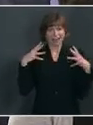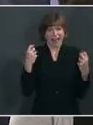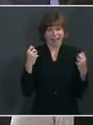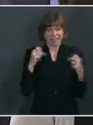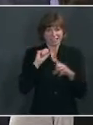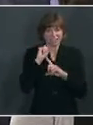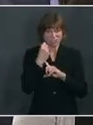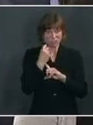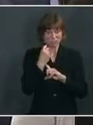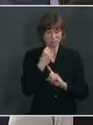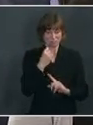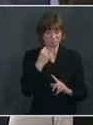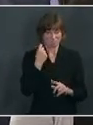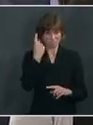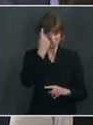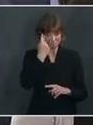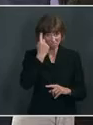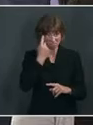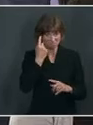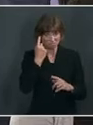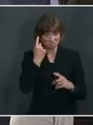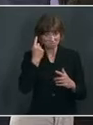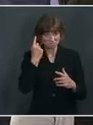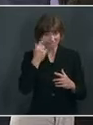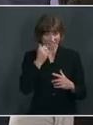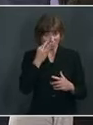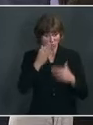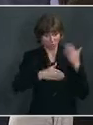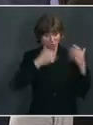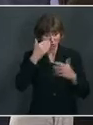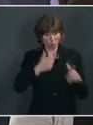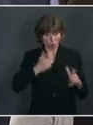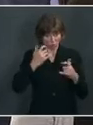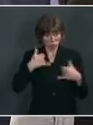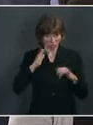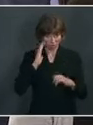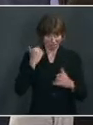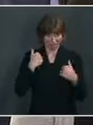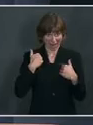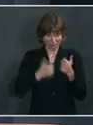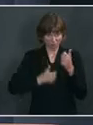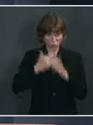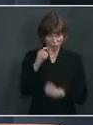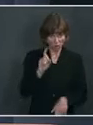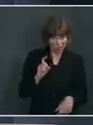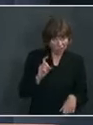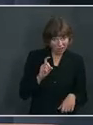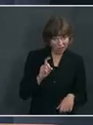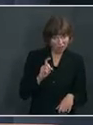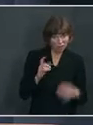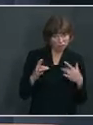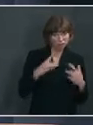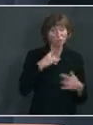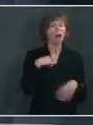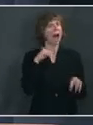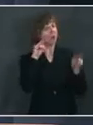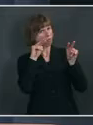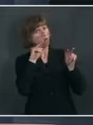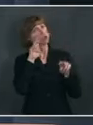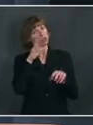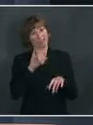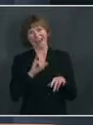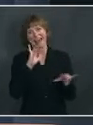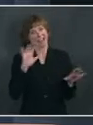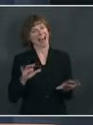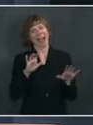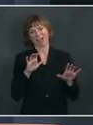any sense that perhaps, you know, moving it along quickly while you still have a majority might be the better move? Well, I've watched Senator Leahy in action for quite